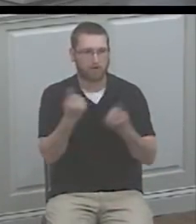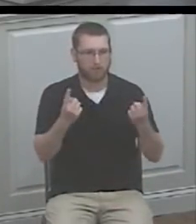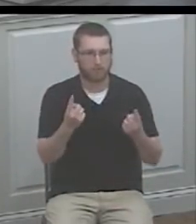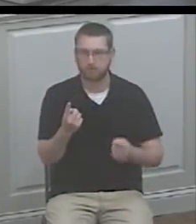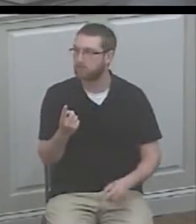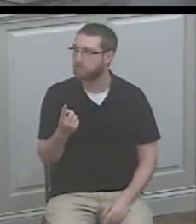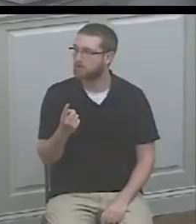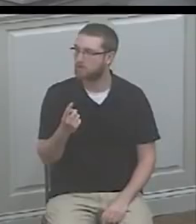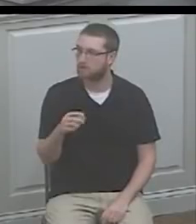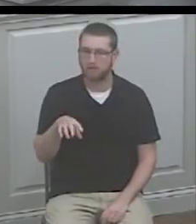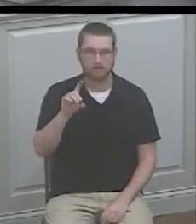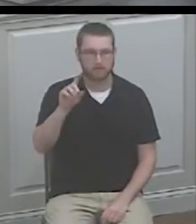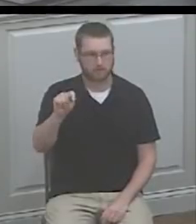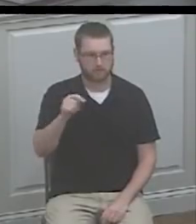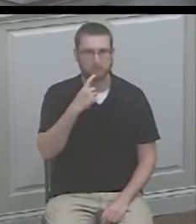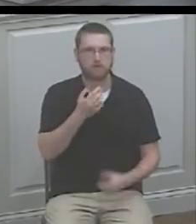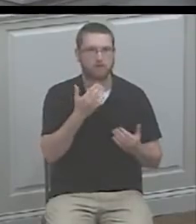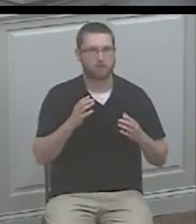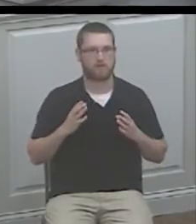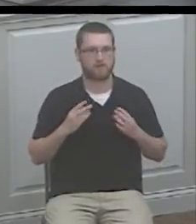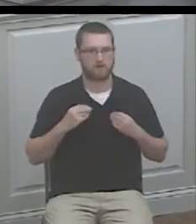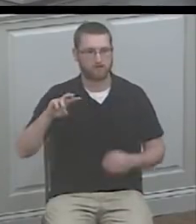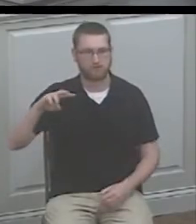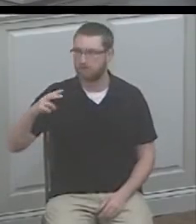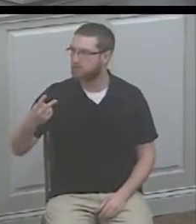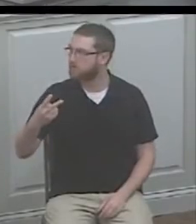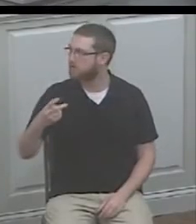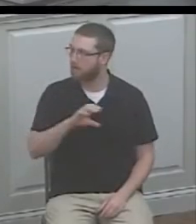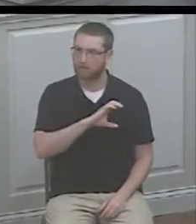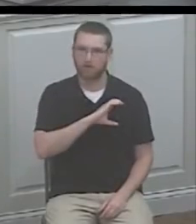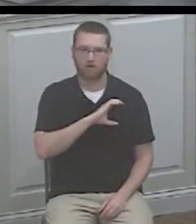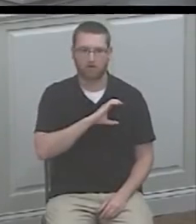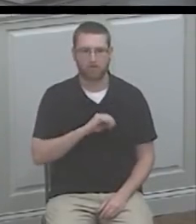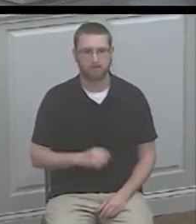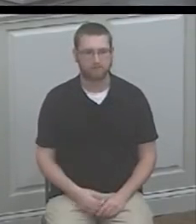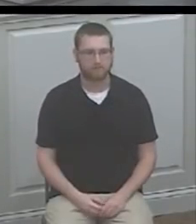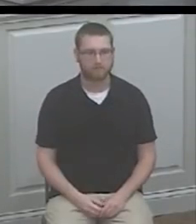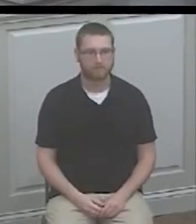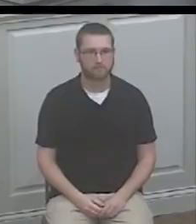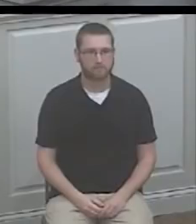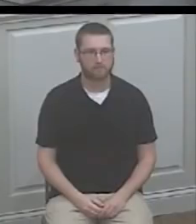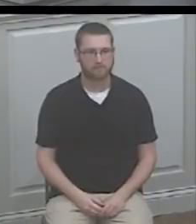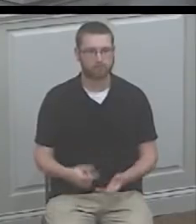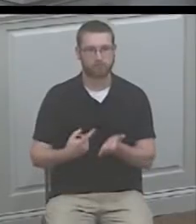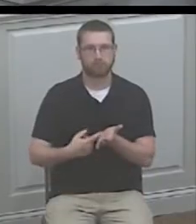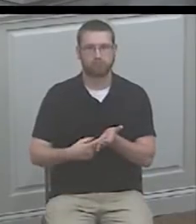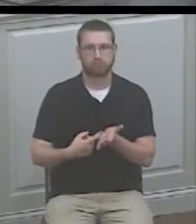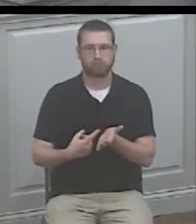move to accept the proclamation. Second. Thank you, Commissioner Terry and Commissioner Cottle.